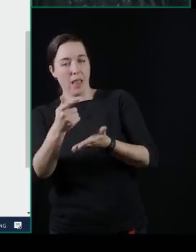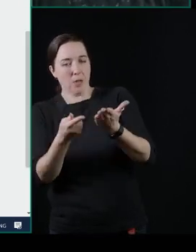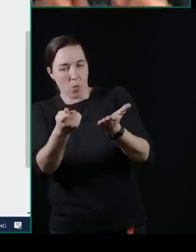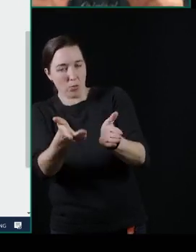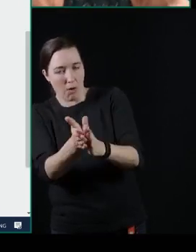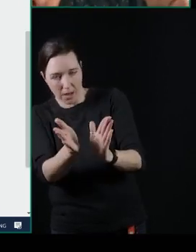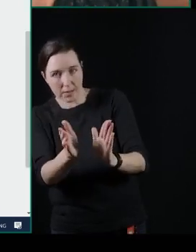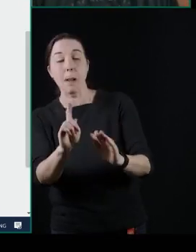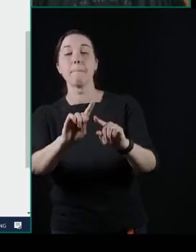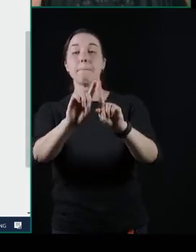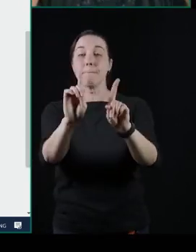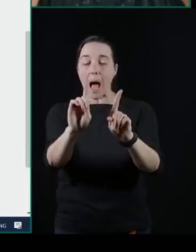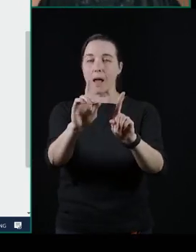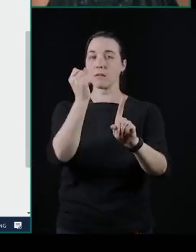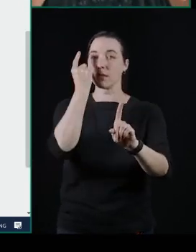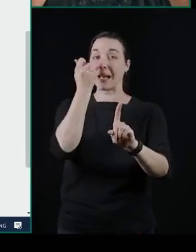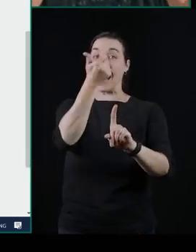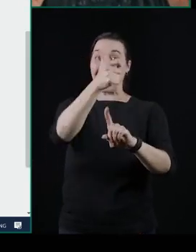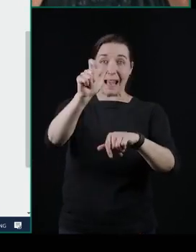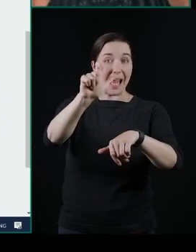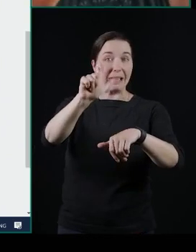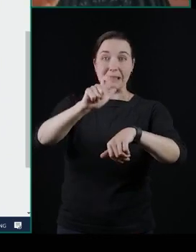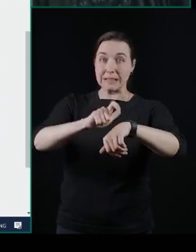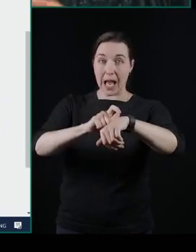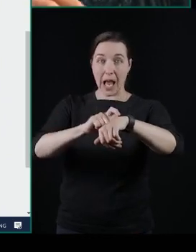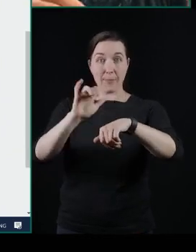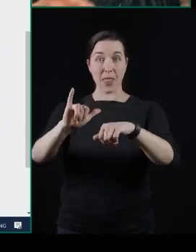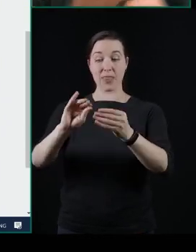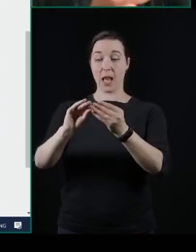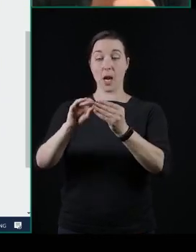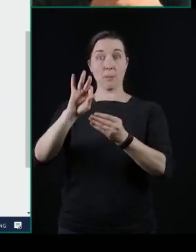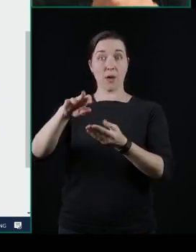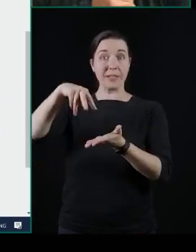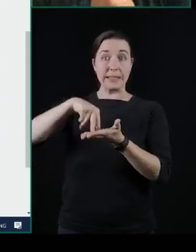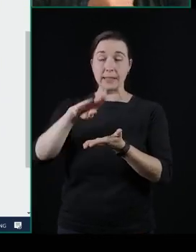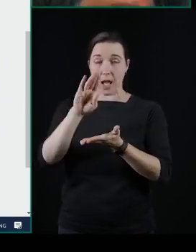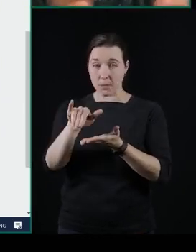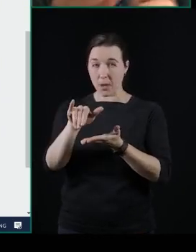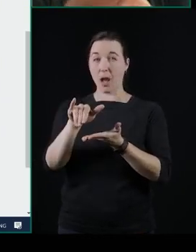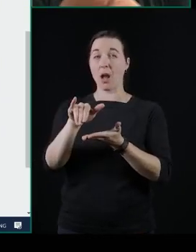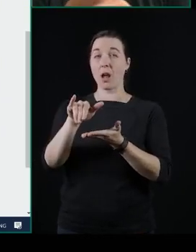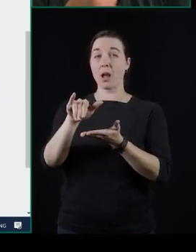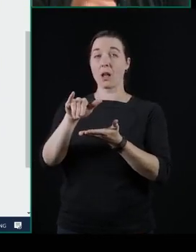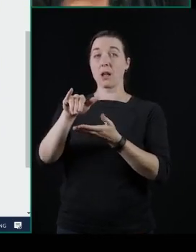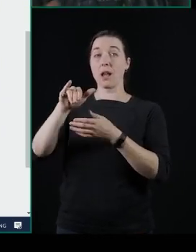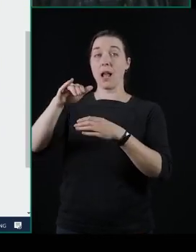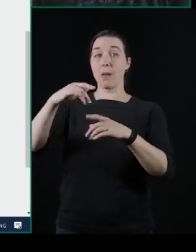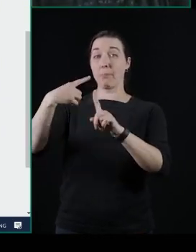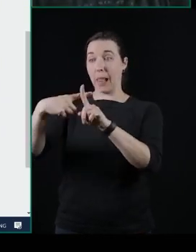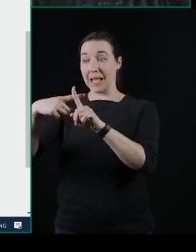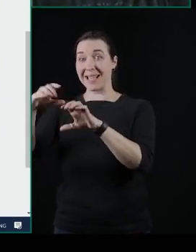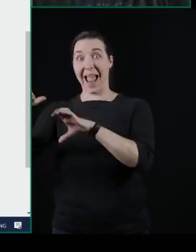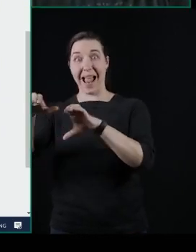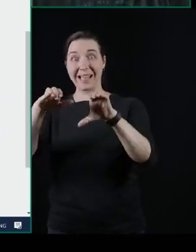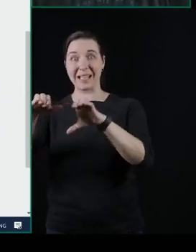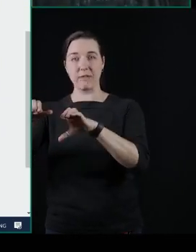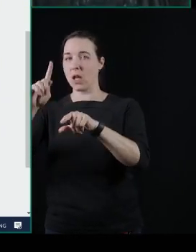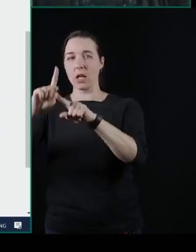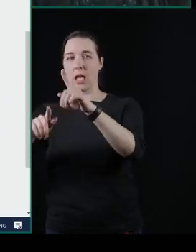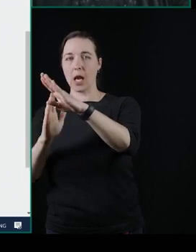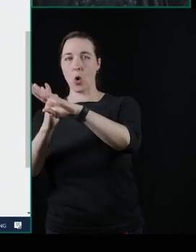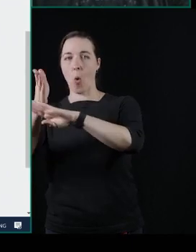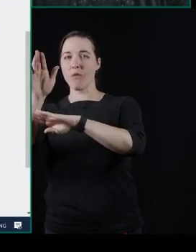you asked. But at any given point in time, the number of standby plus active will never be more